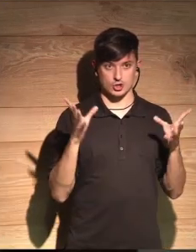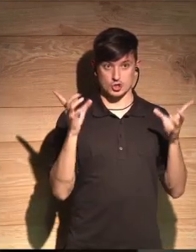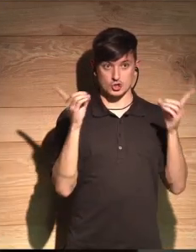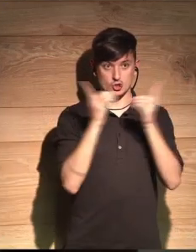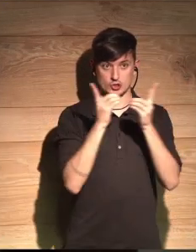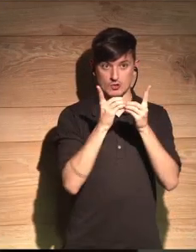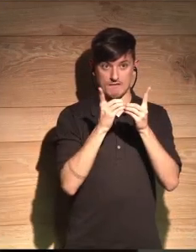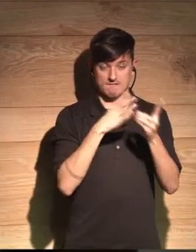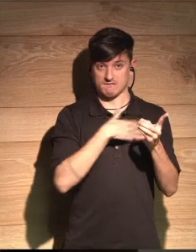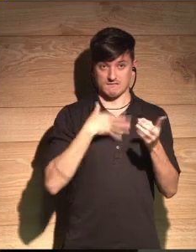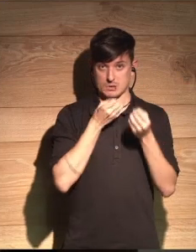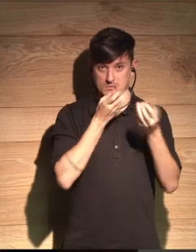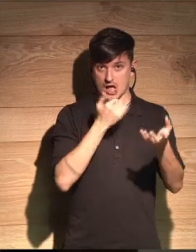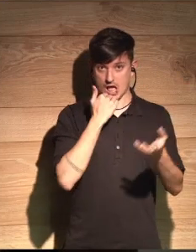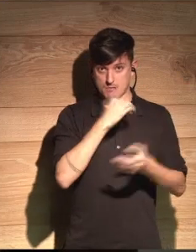start